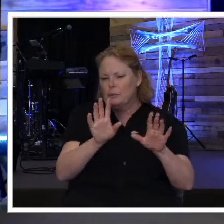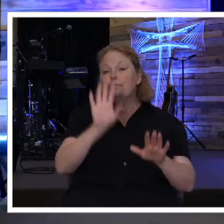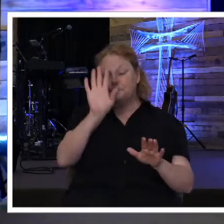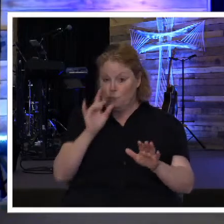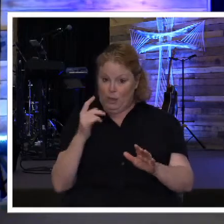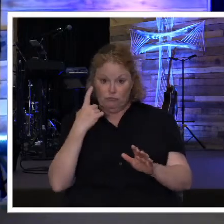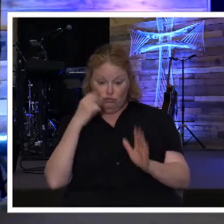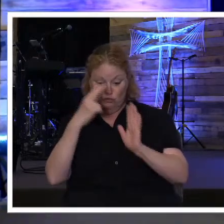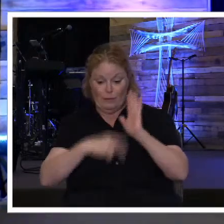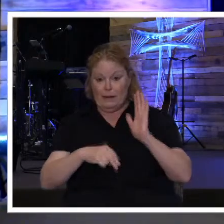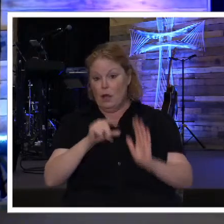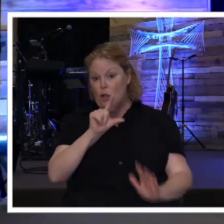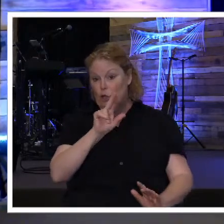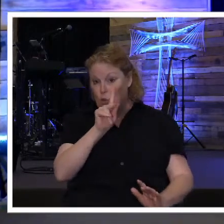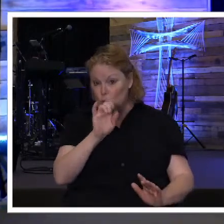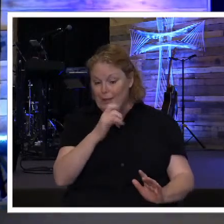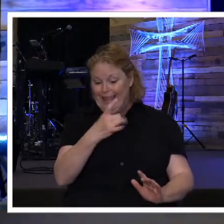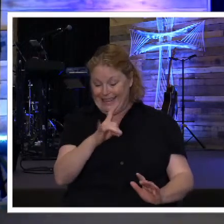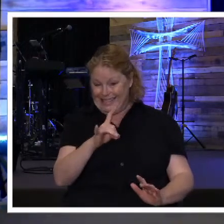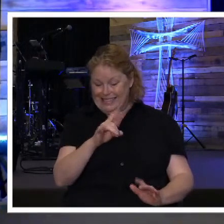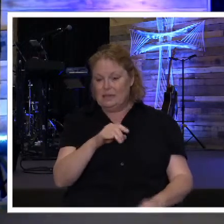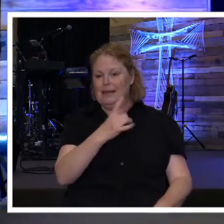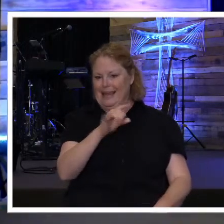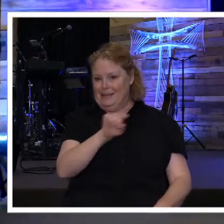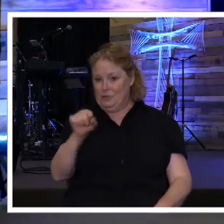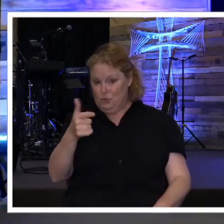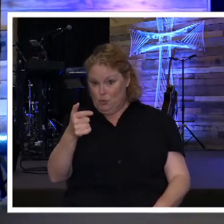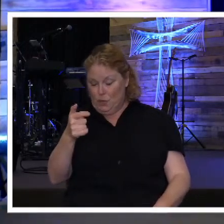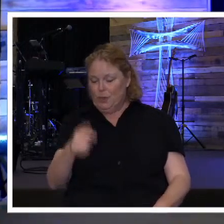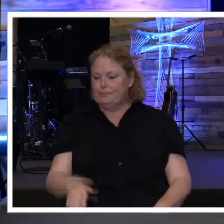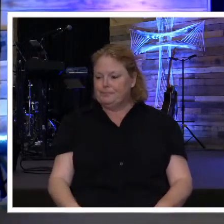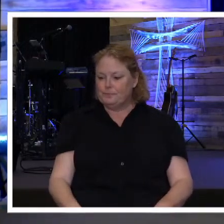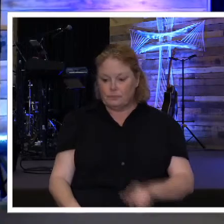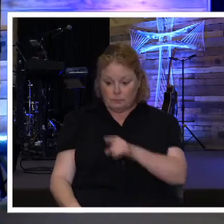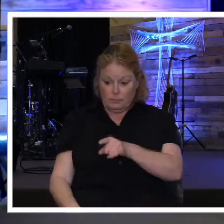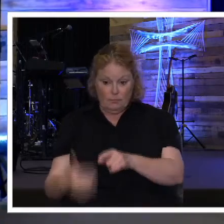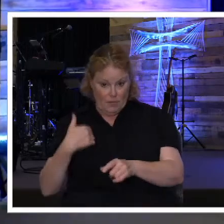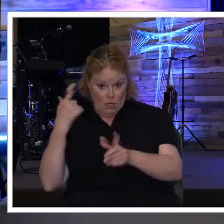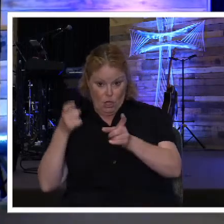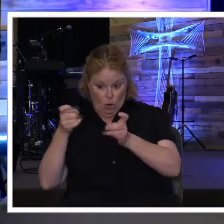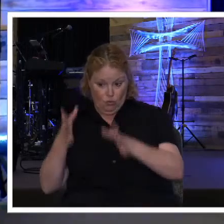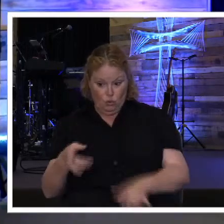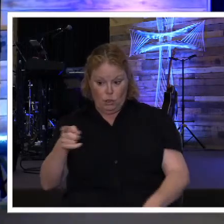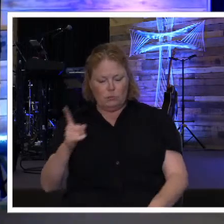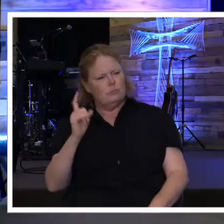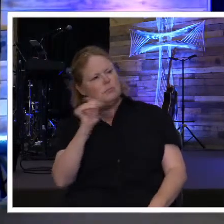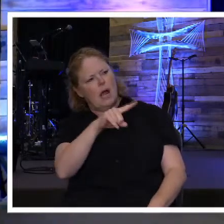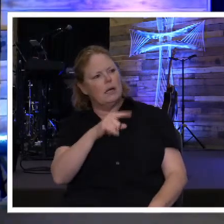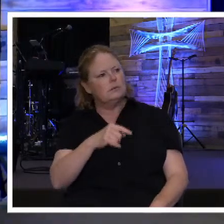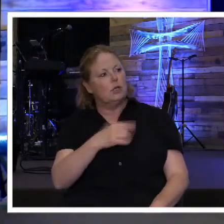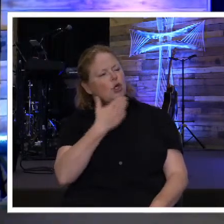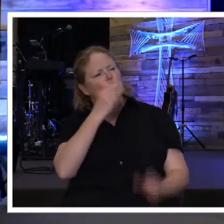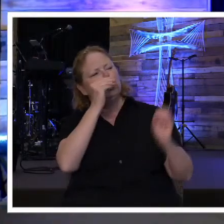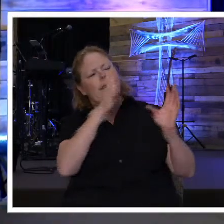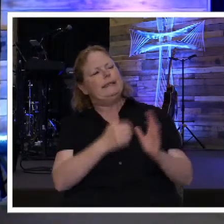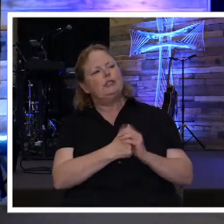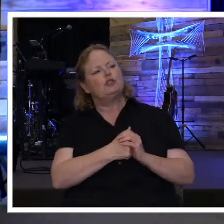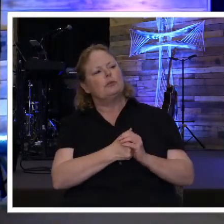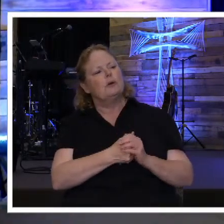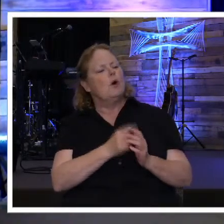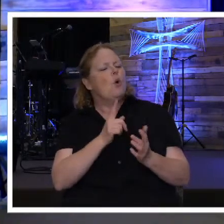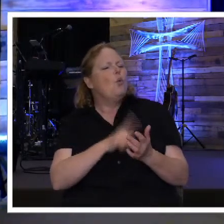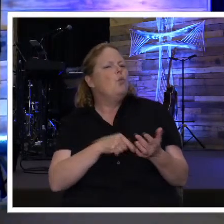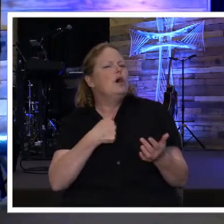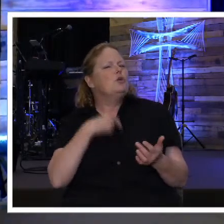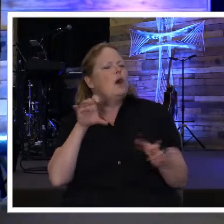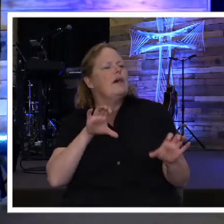that we just read in Luke chapter 18 and verses 18 through 21, a certain ruler asked him, good teacher, what must